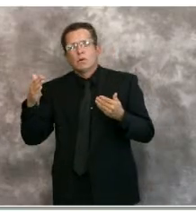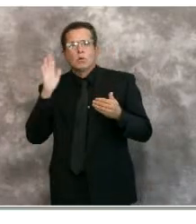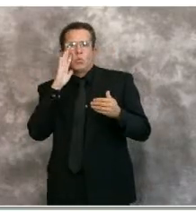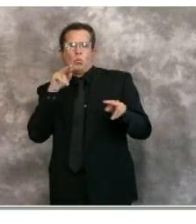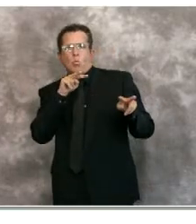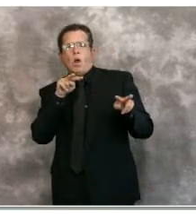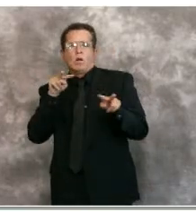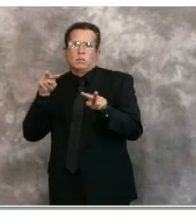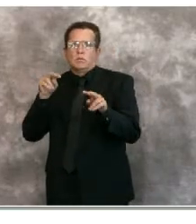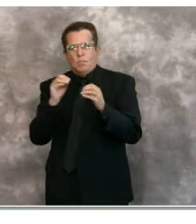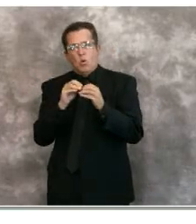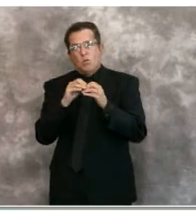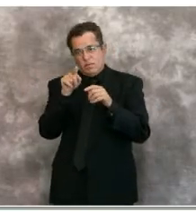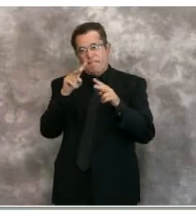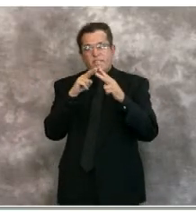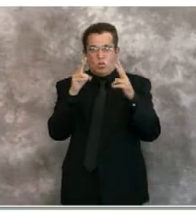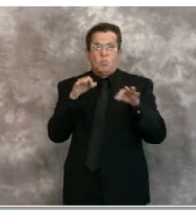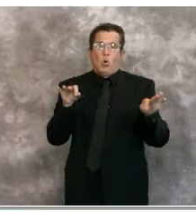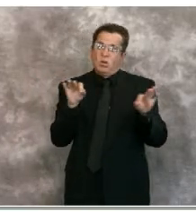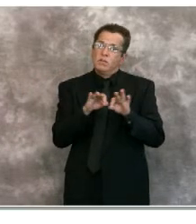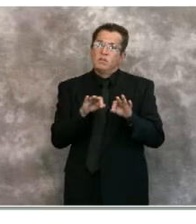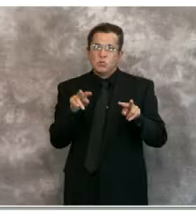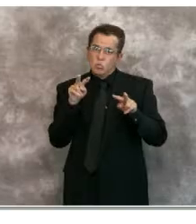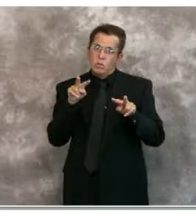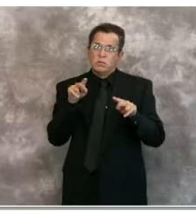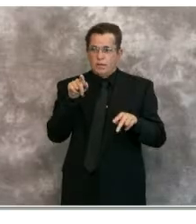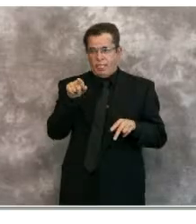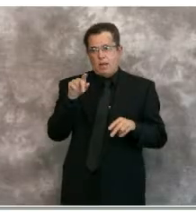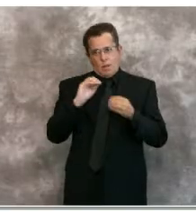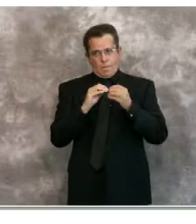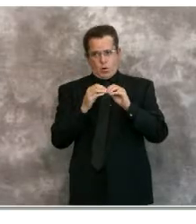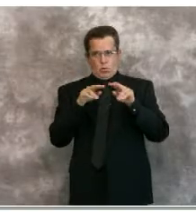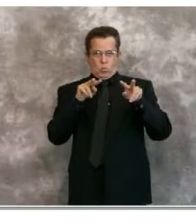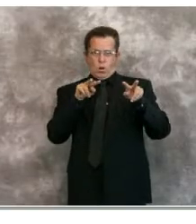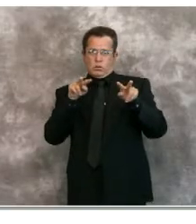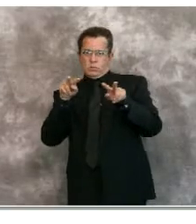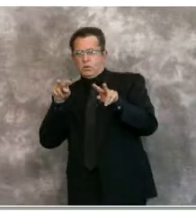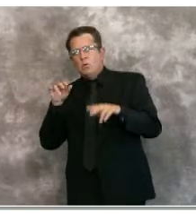So this is a very important slide to help us